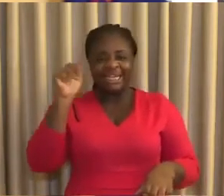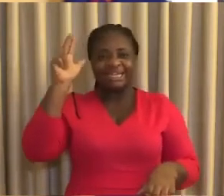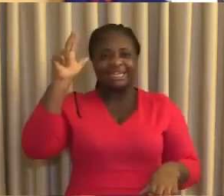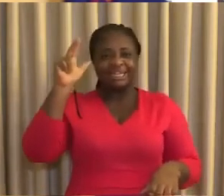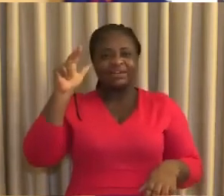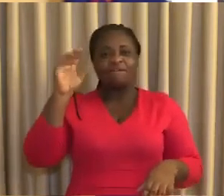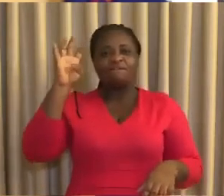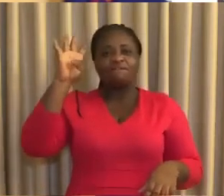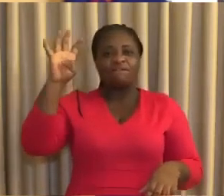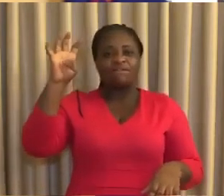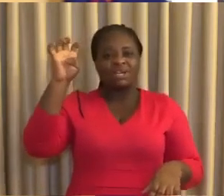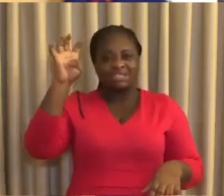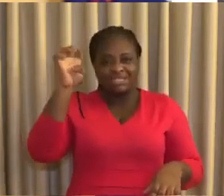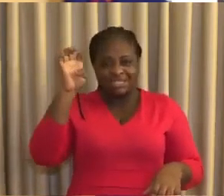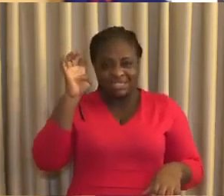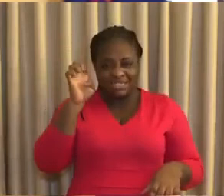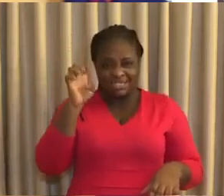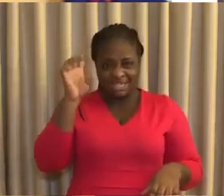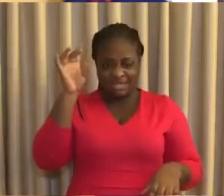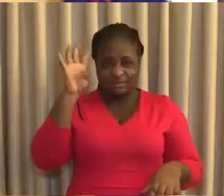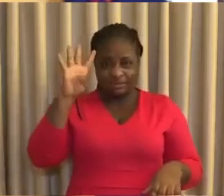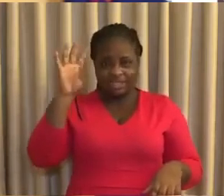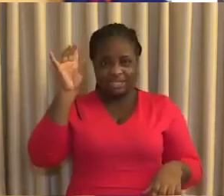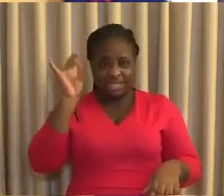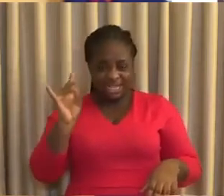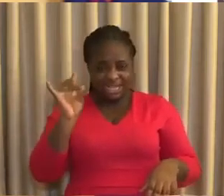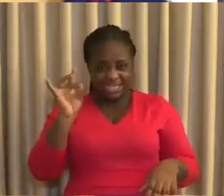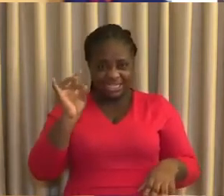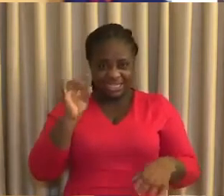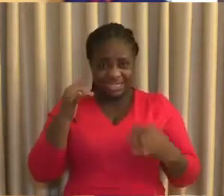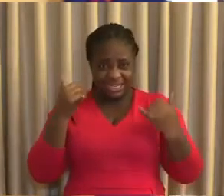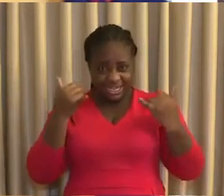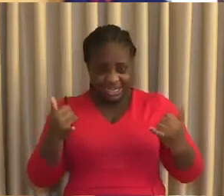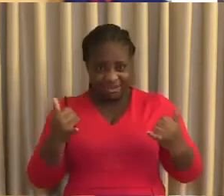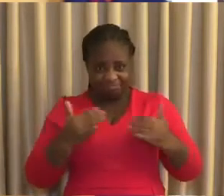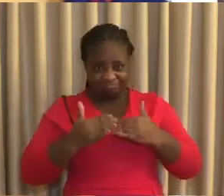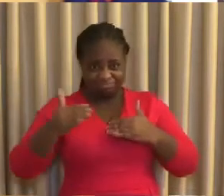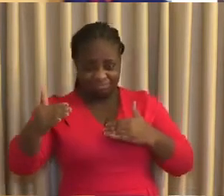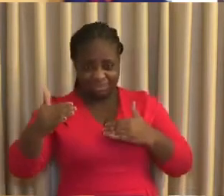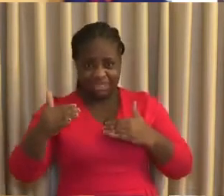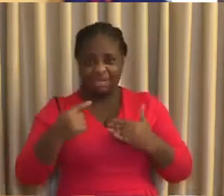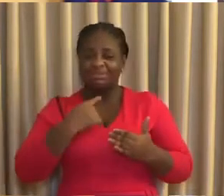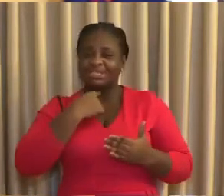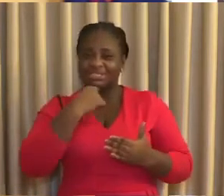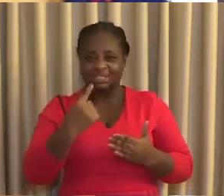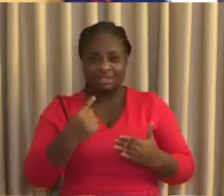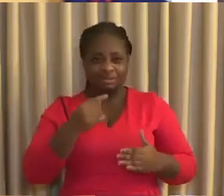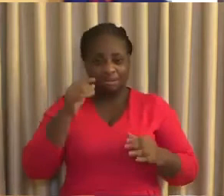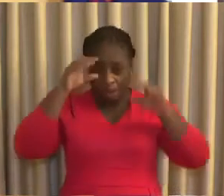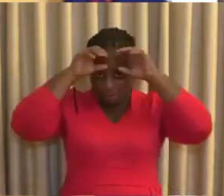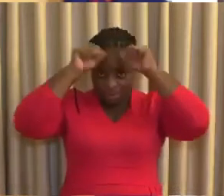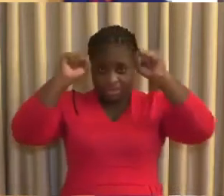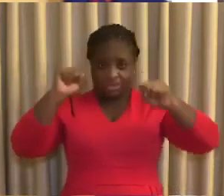48 hours from now, I have imposed, pursuant to the powers granted the President of the